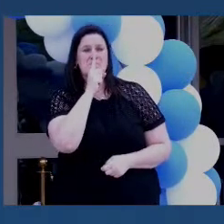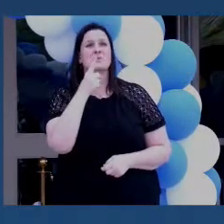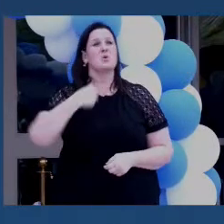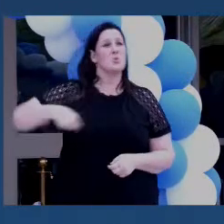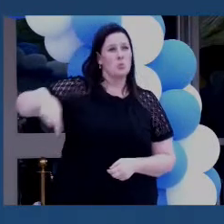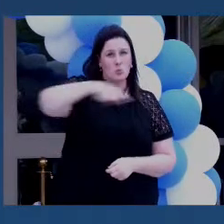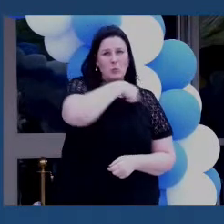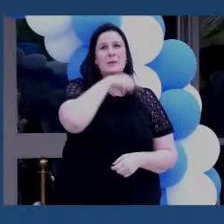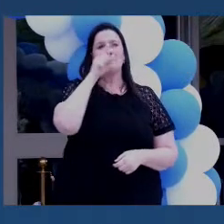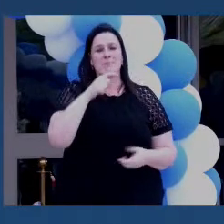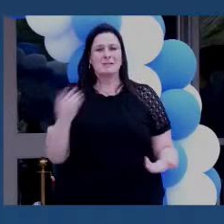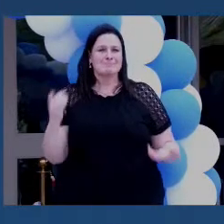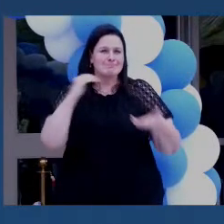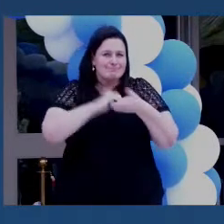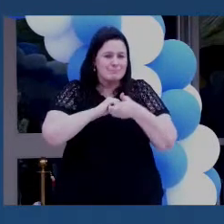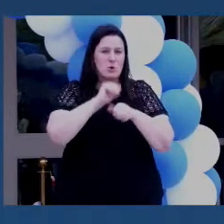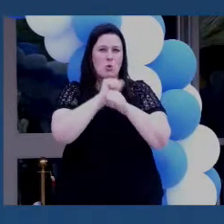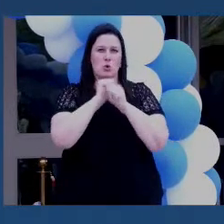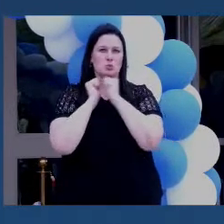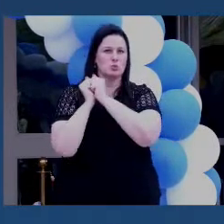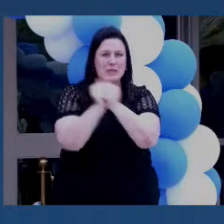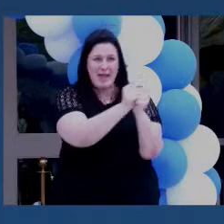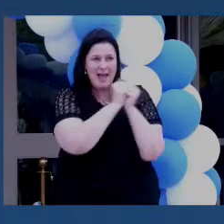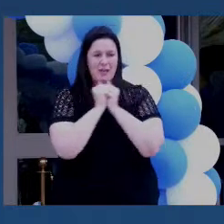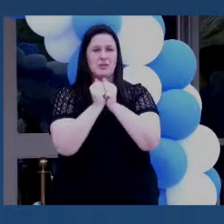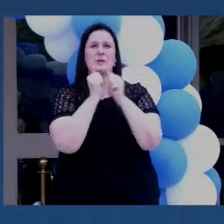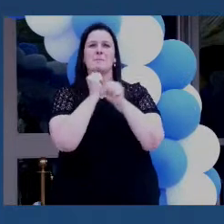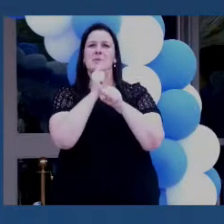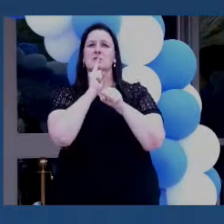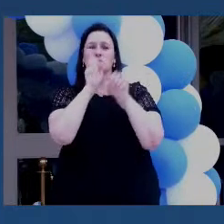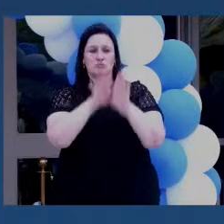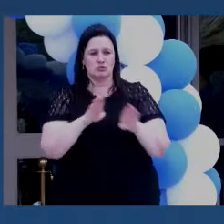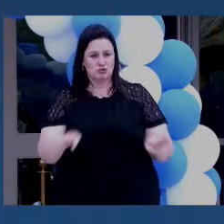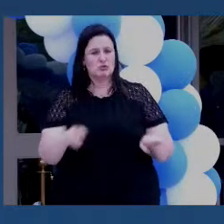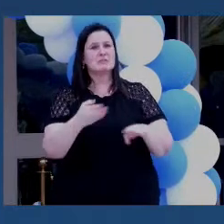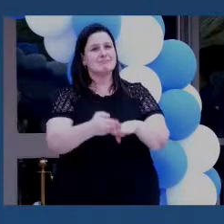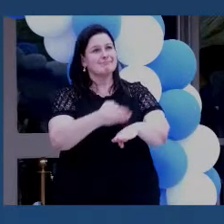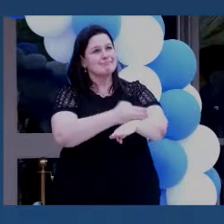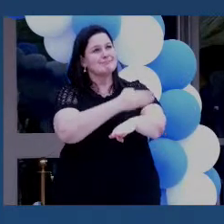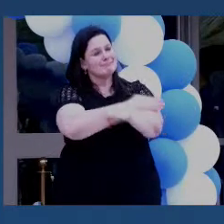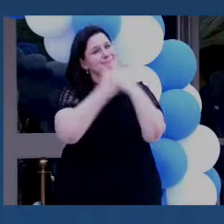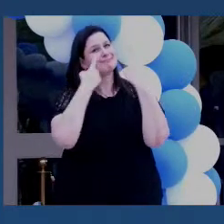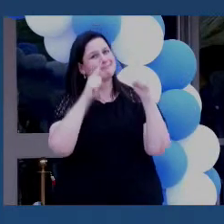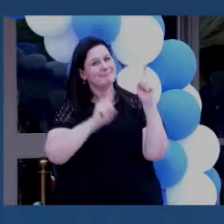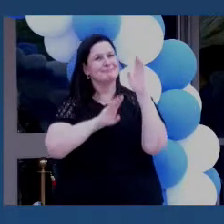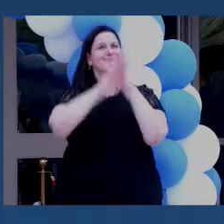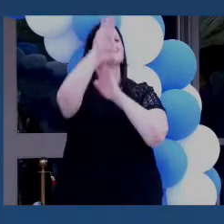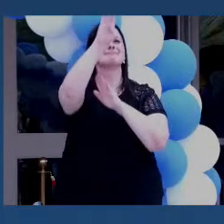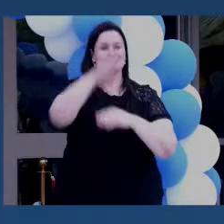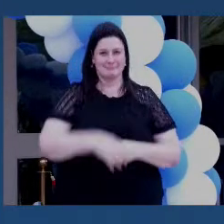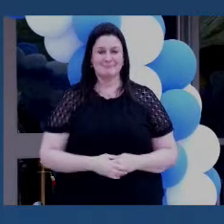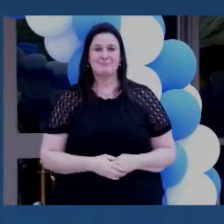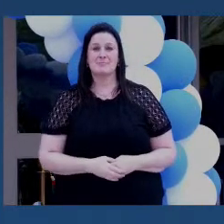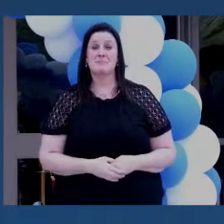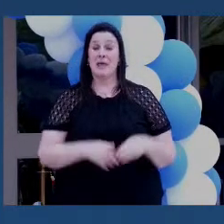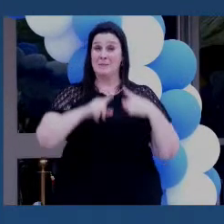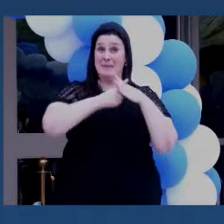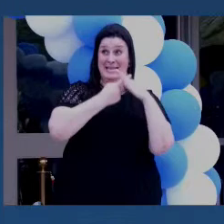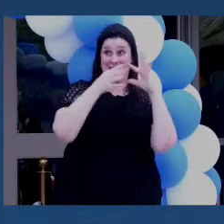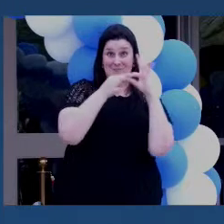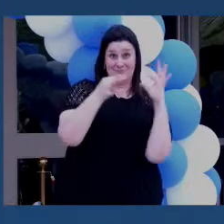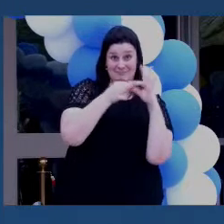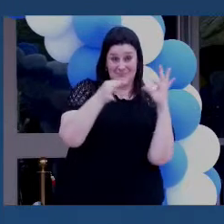together to make sure that our children get where they need to be. But as I said at the outset, if we work